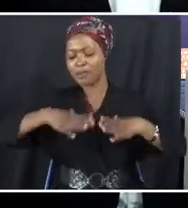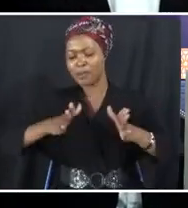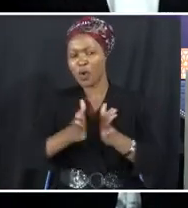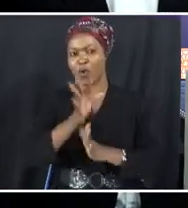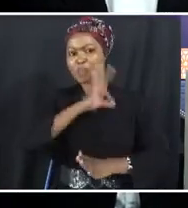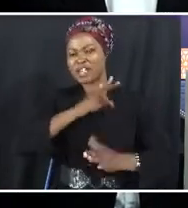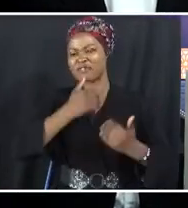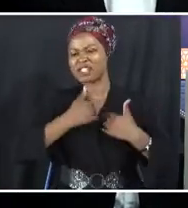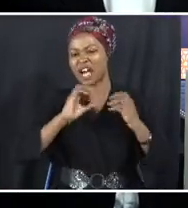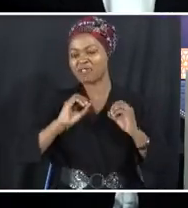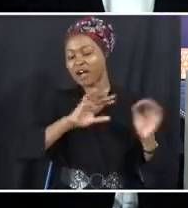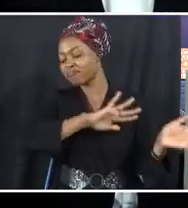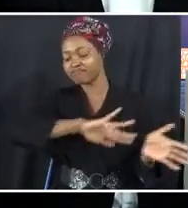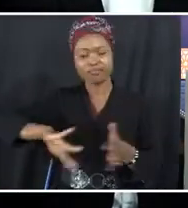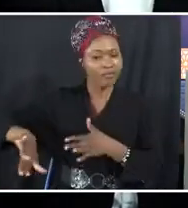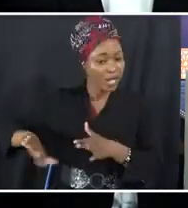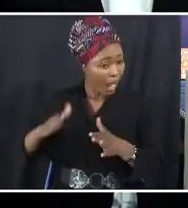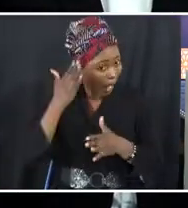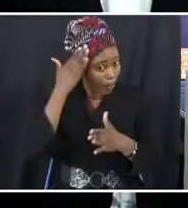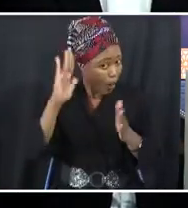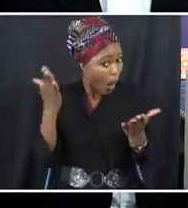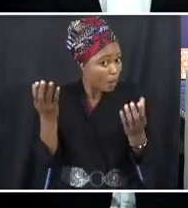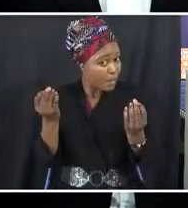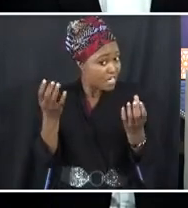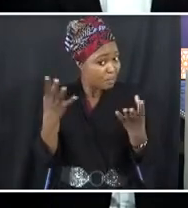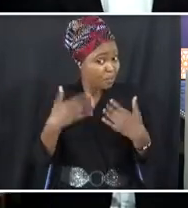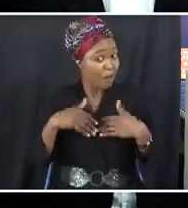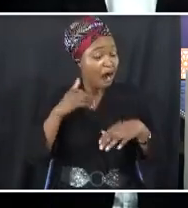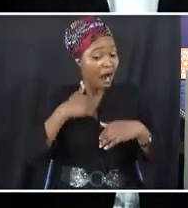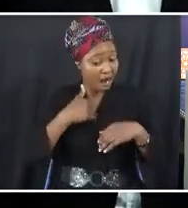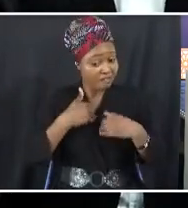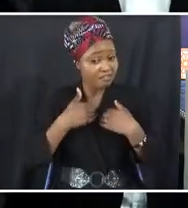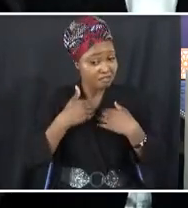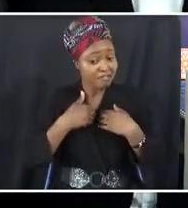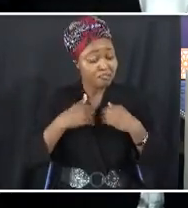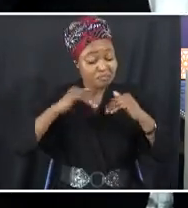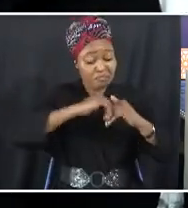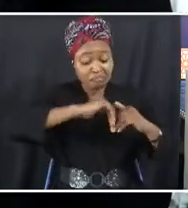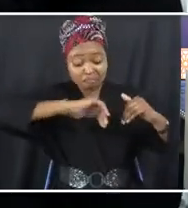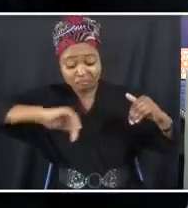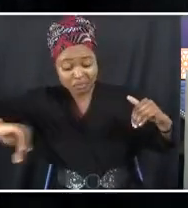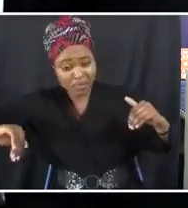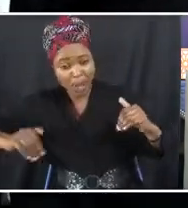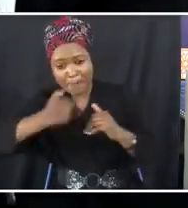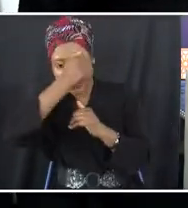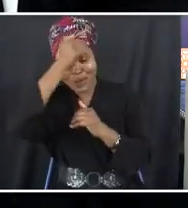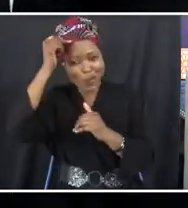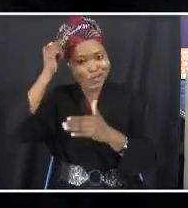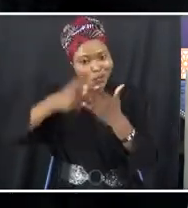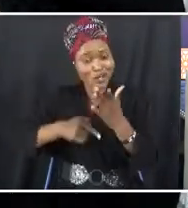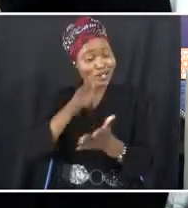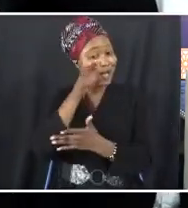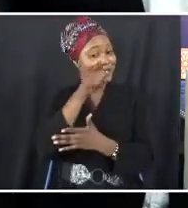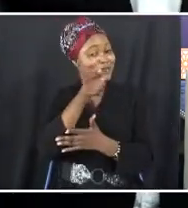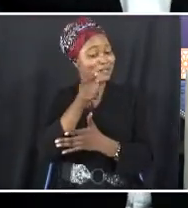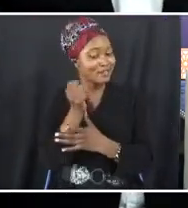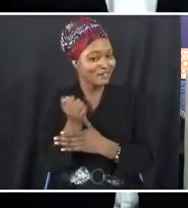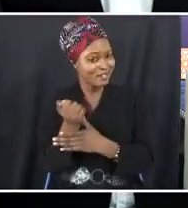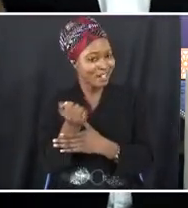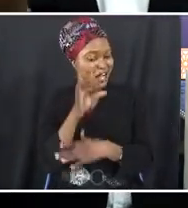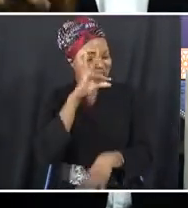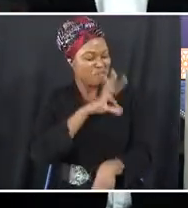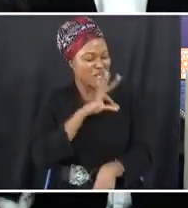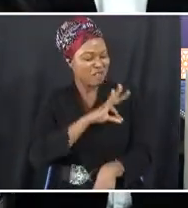don't know how many have fallen victims of being cut off because your